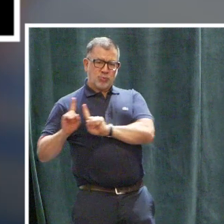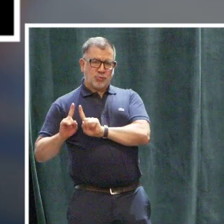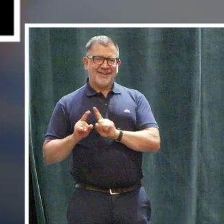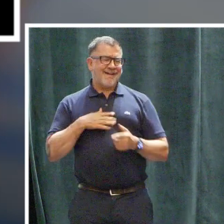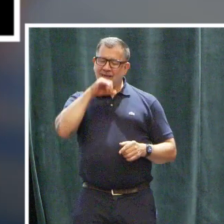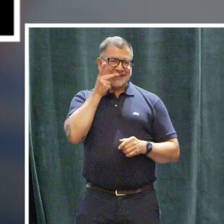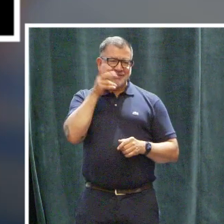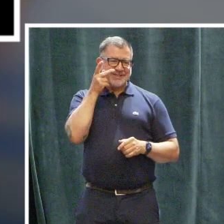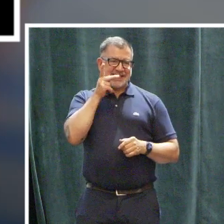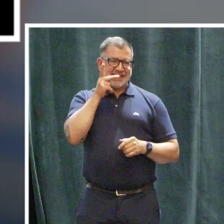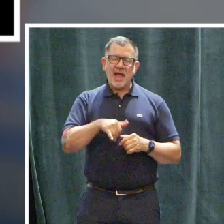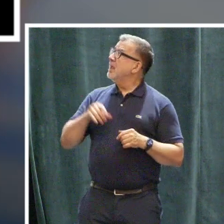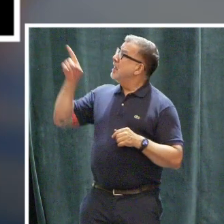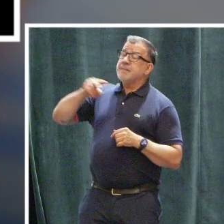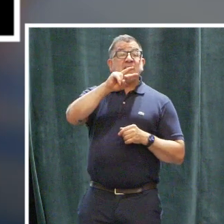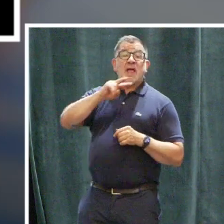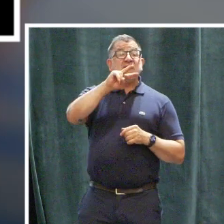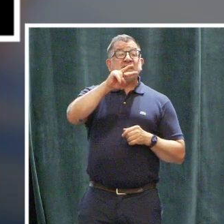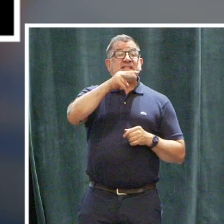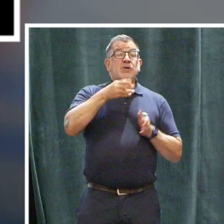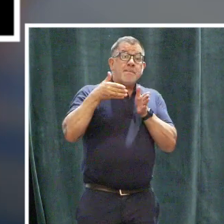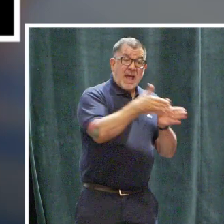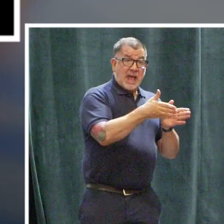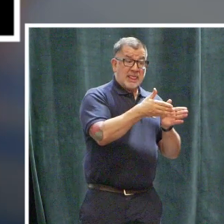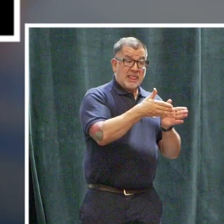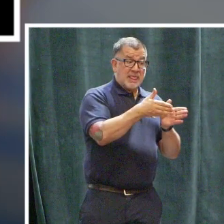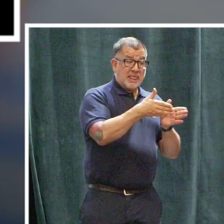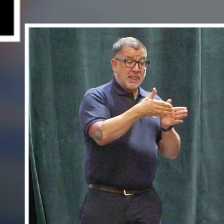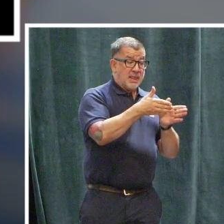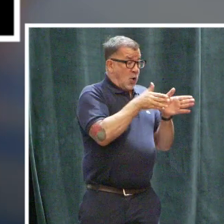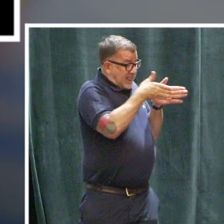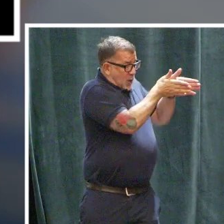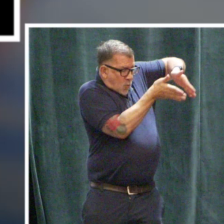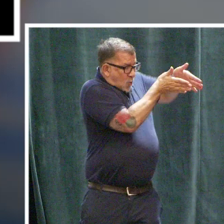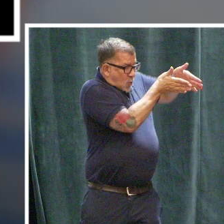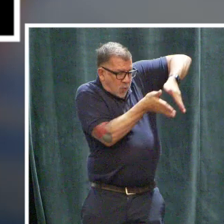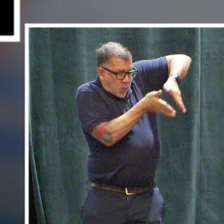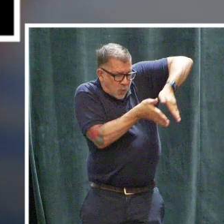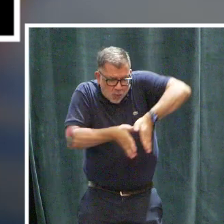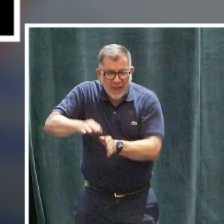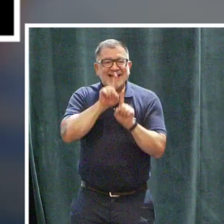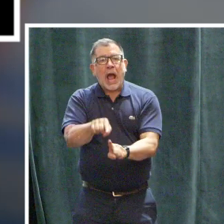secondary paths are coming out through this thick understory and down to the primary Esplanade.